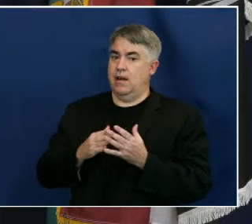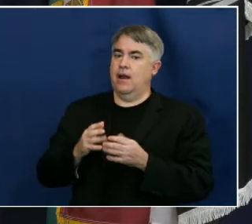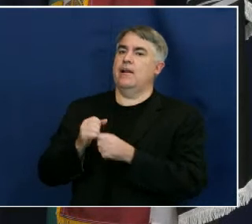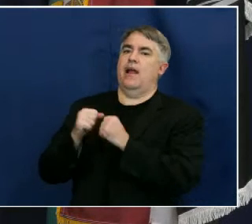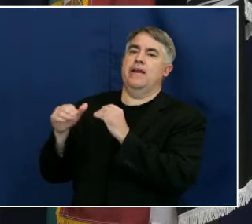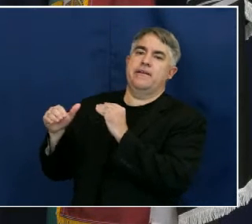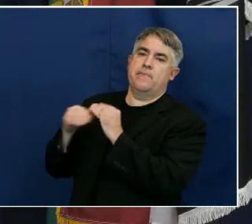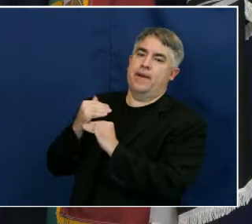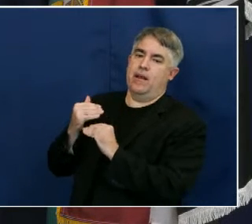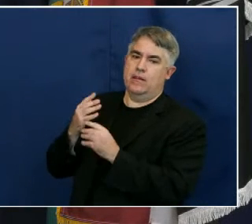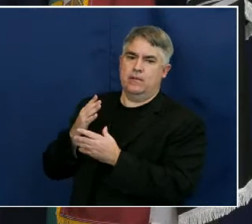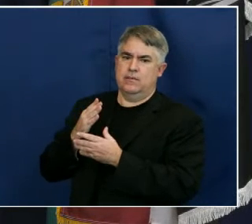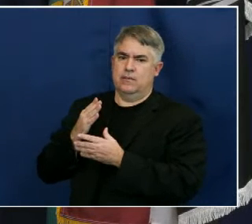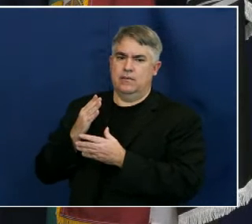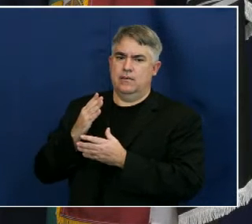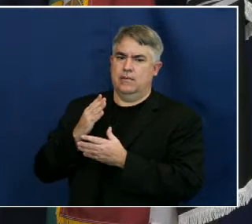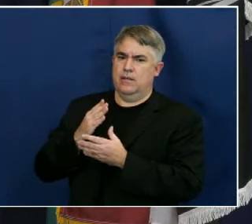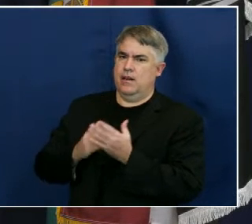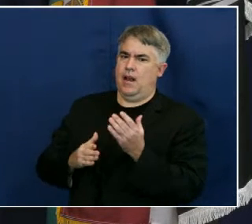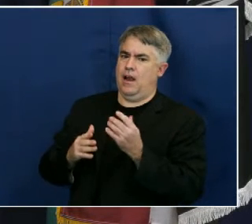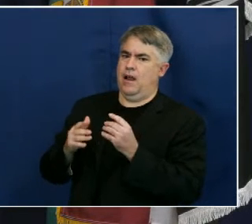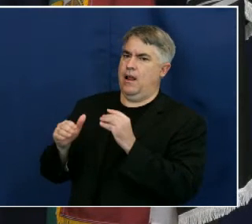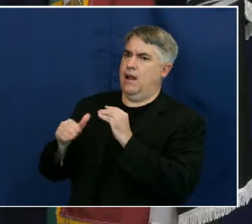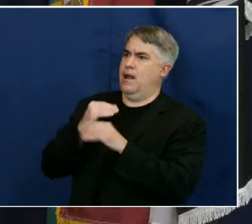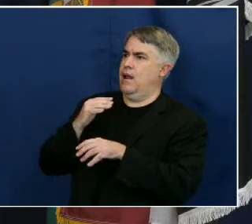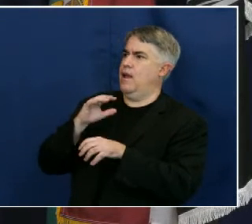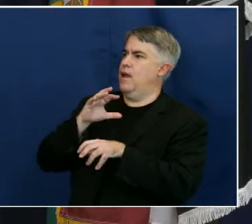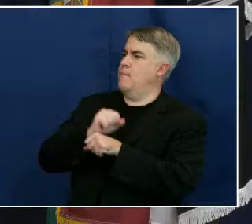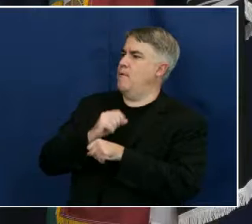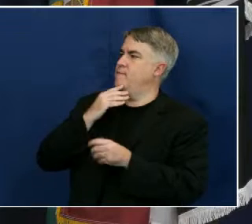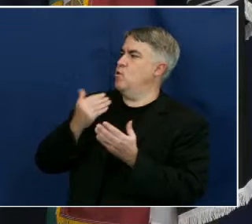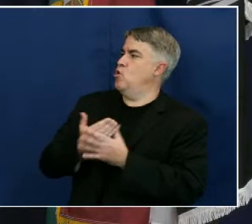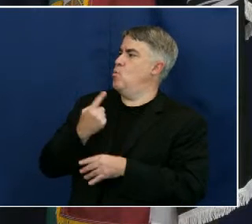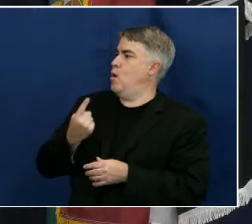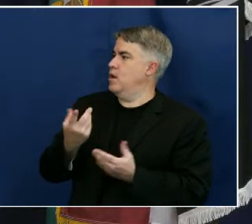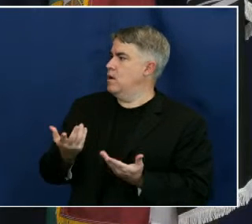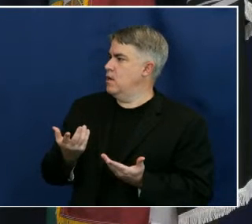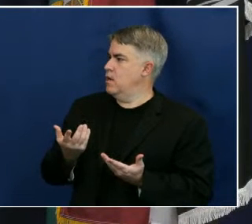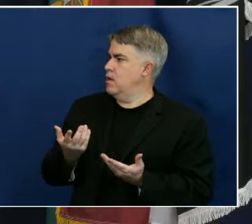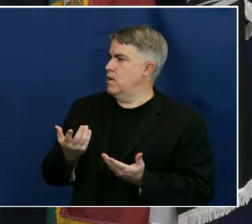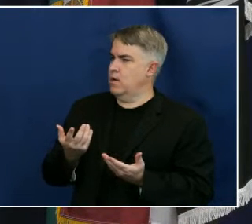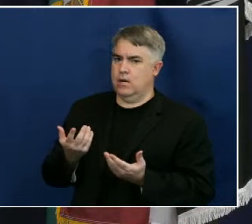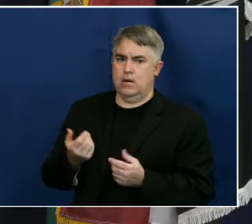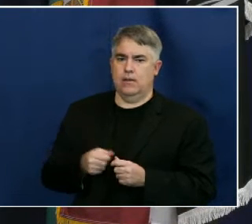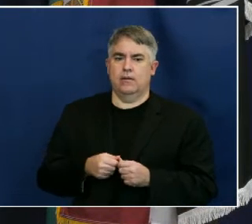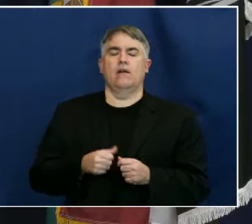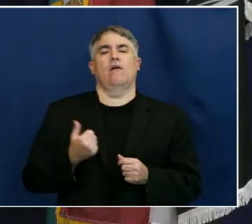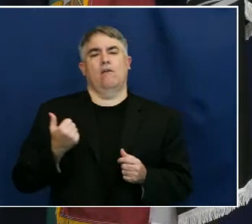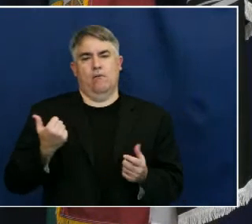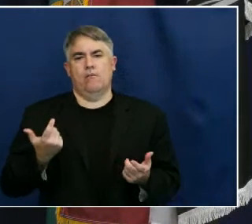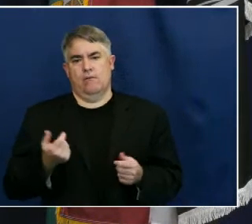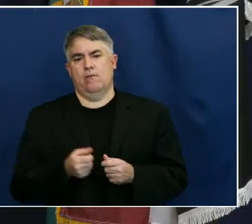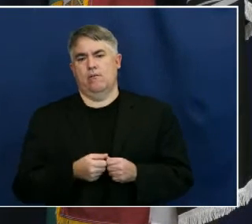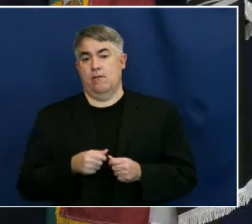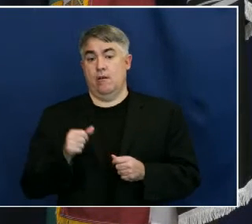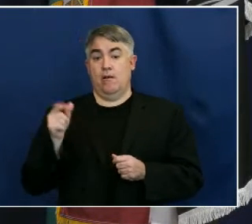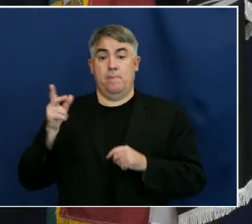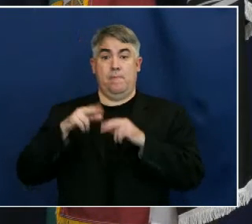got a new date. Yeah, the individual site that had that appointment will contact those